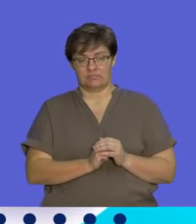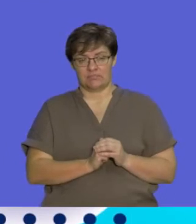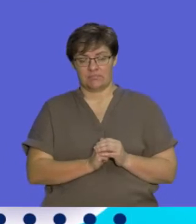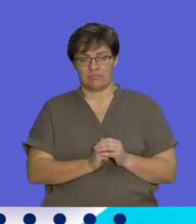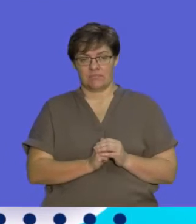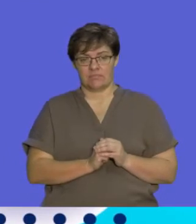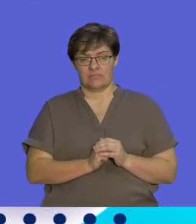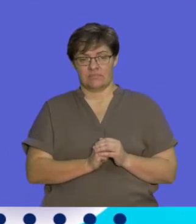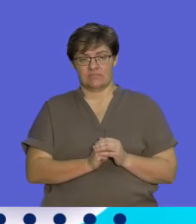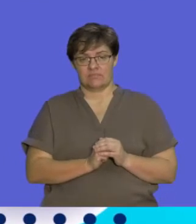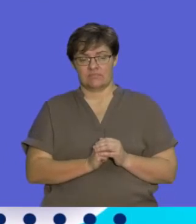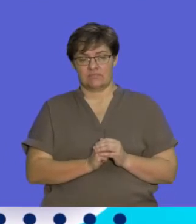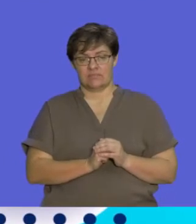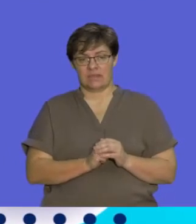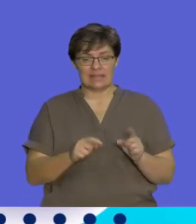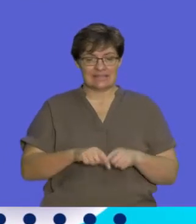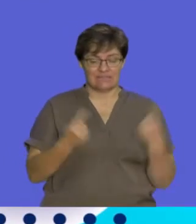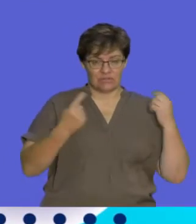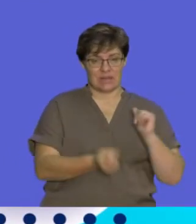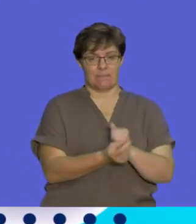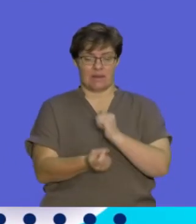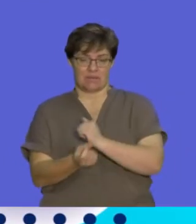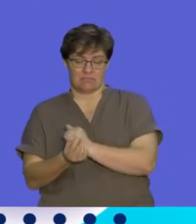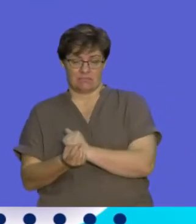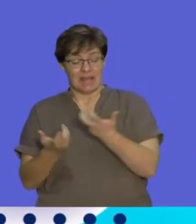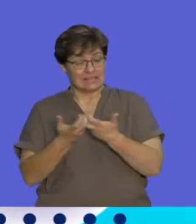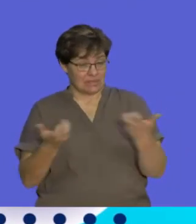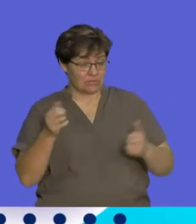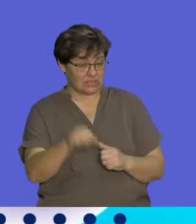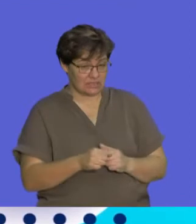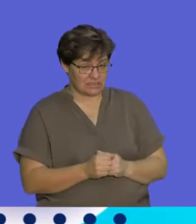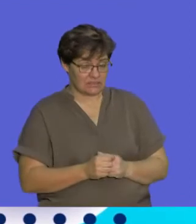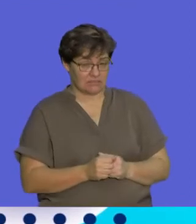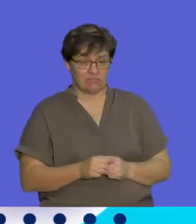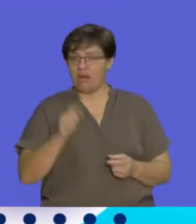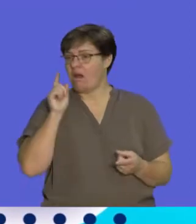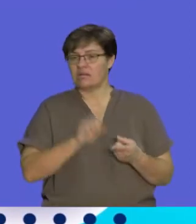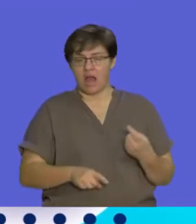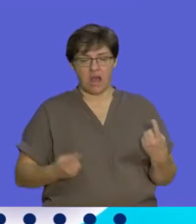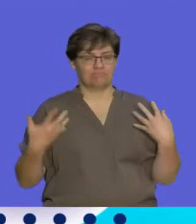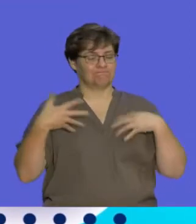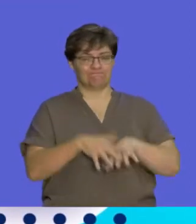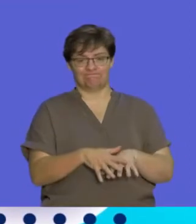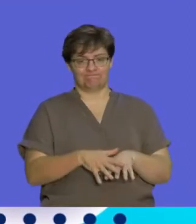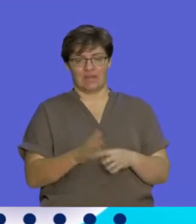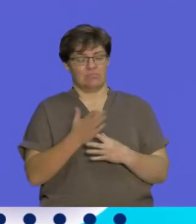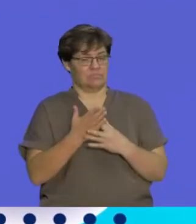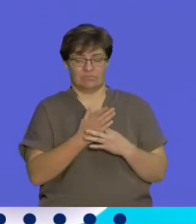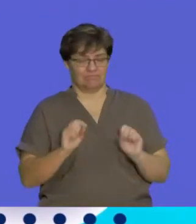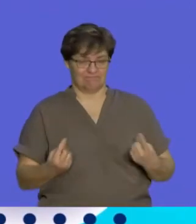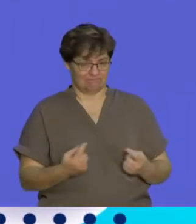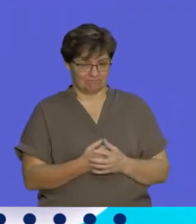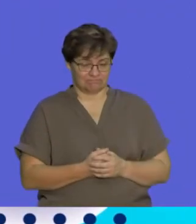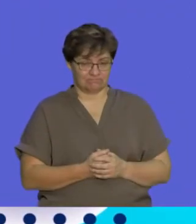be different events. They are separate. You can't have them mixed up in between. So they